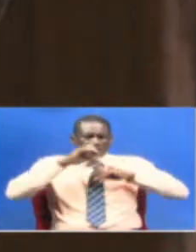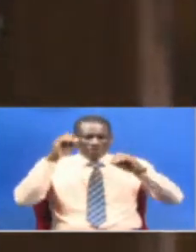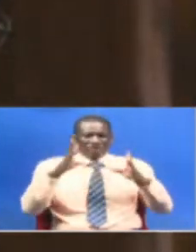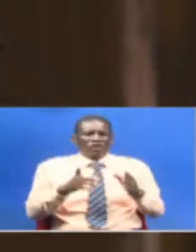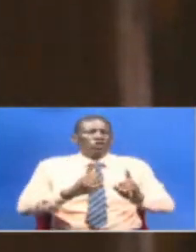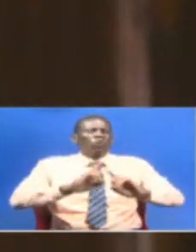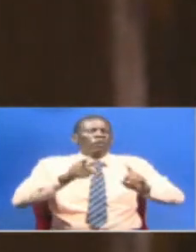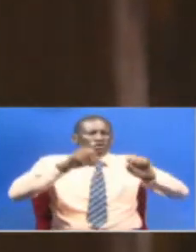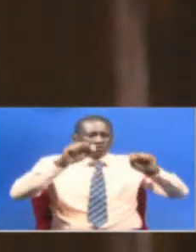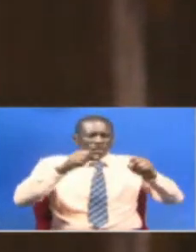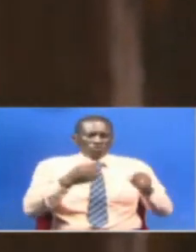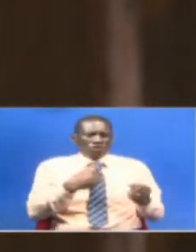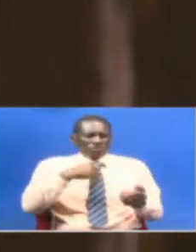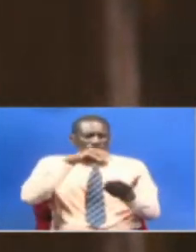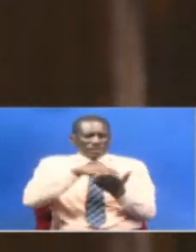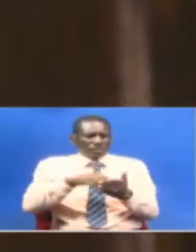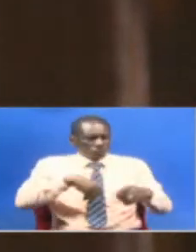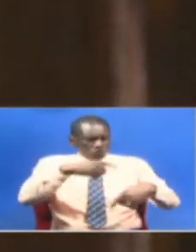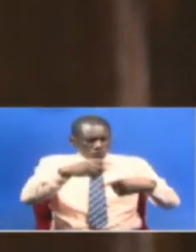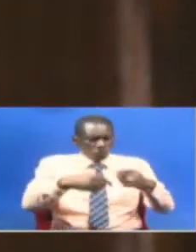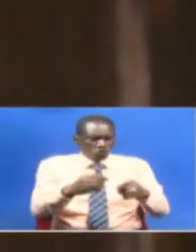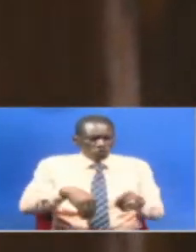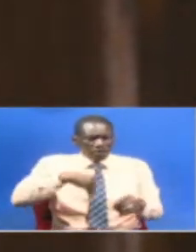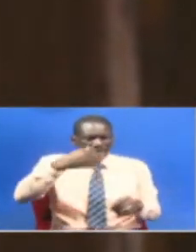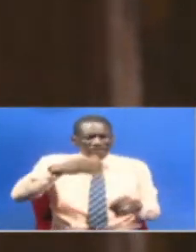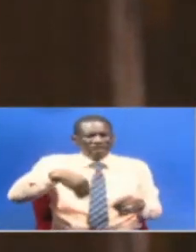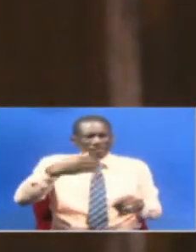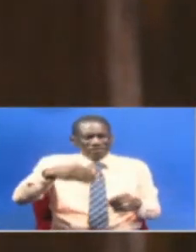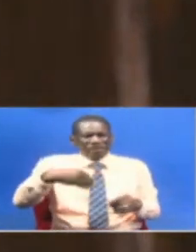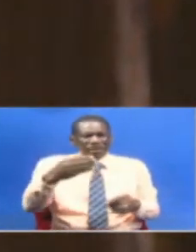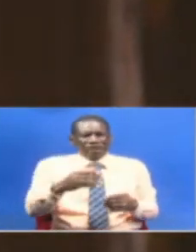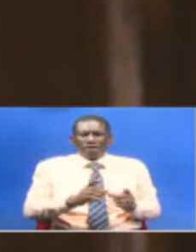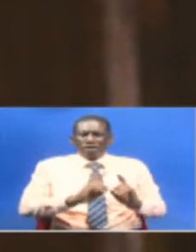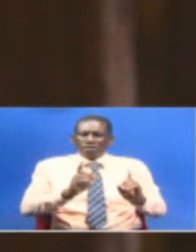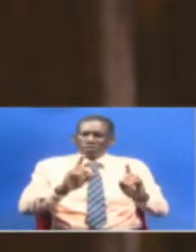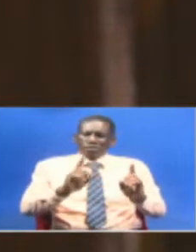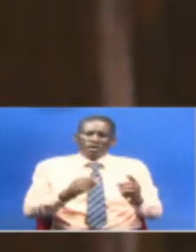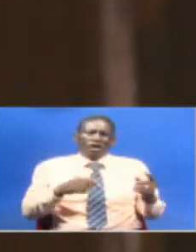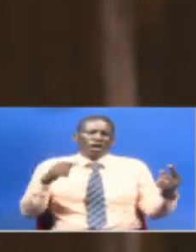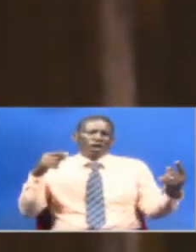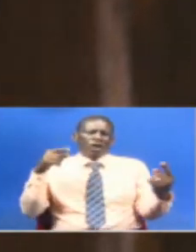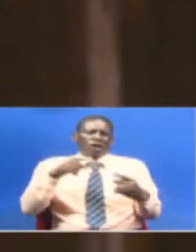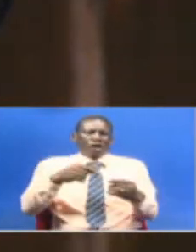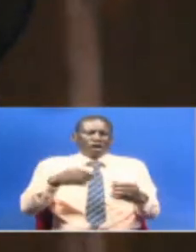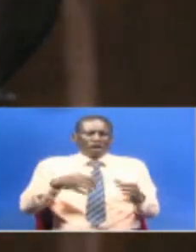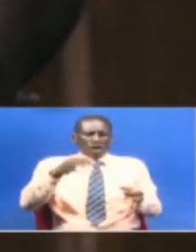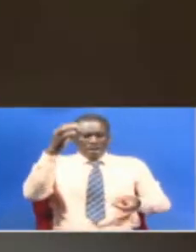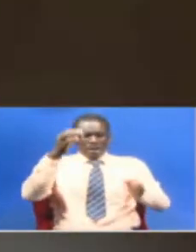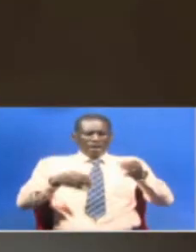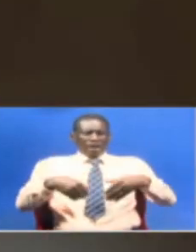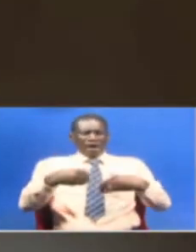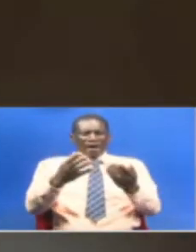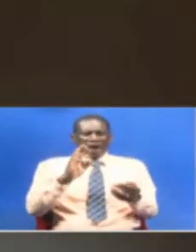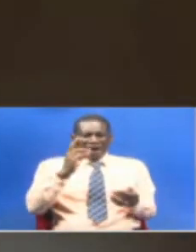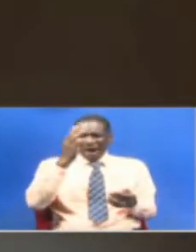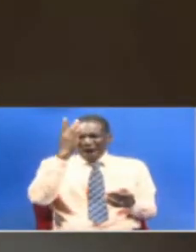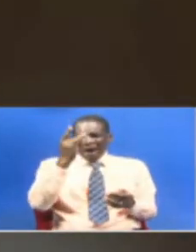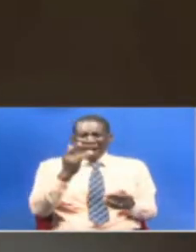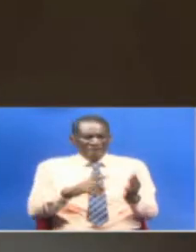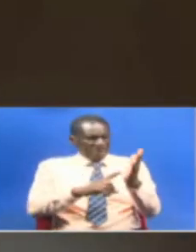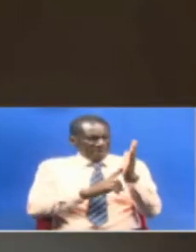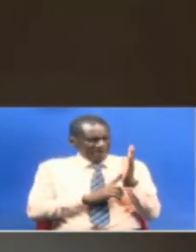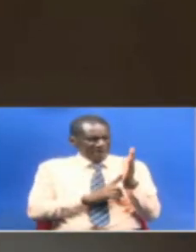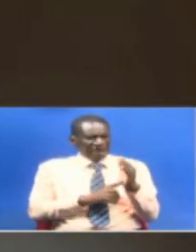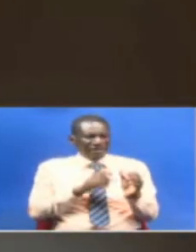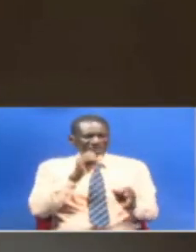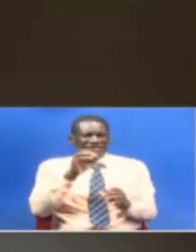to have a case proceed on a day-to-day basis until it is concluded. Because, for instance, when